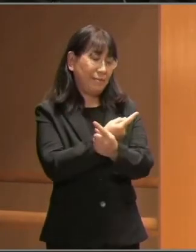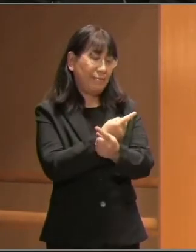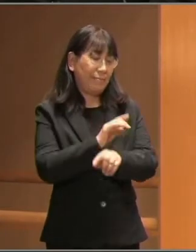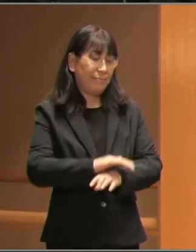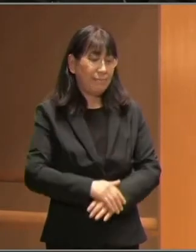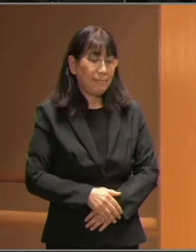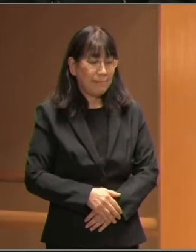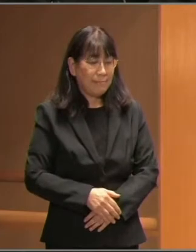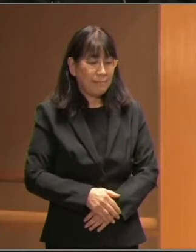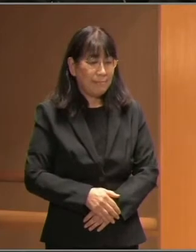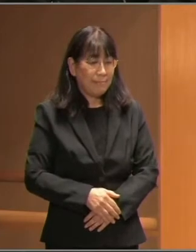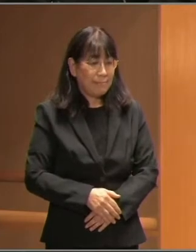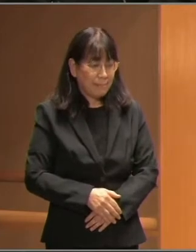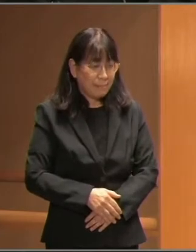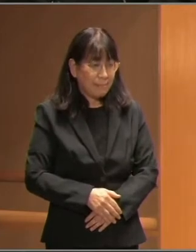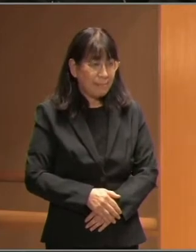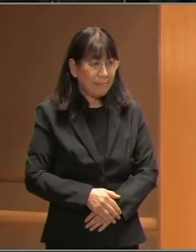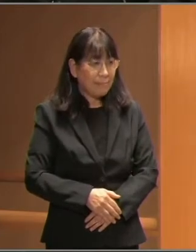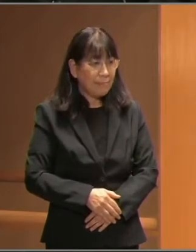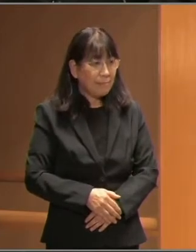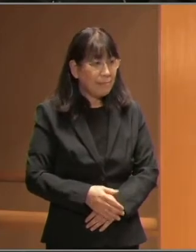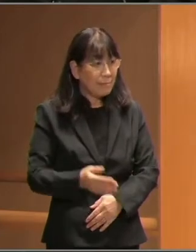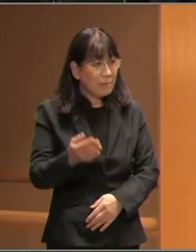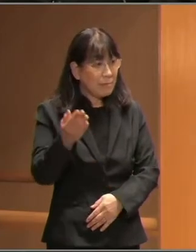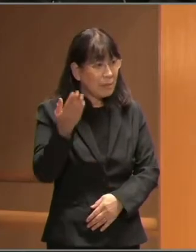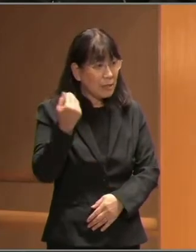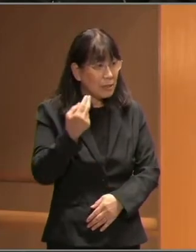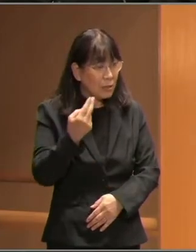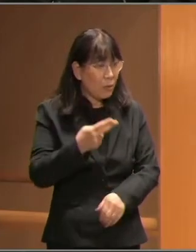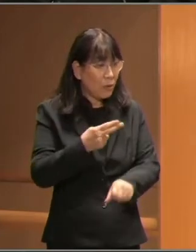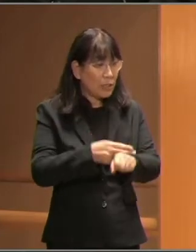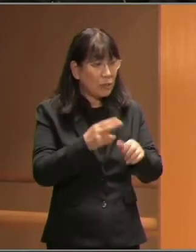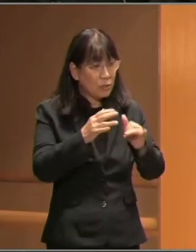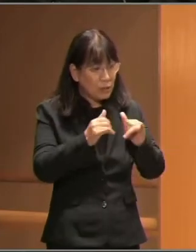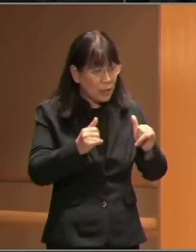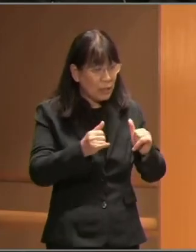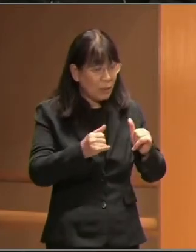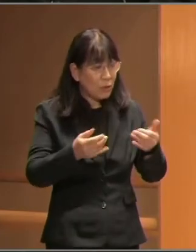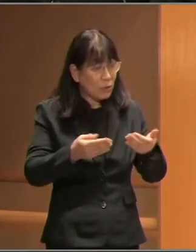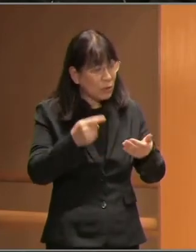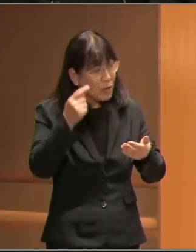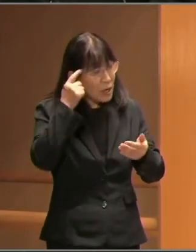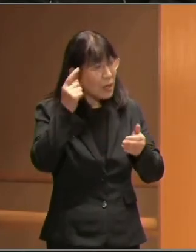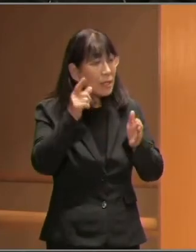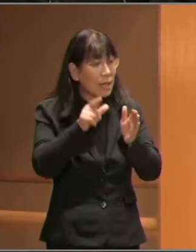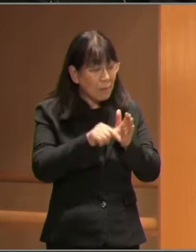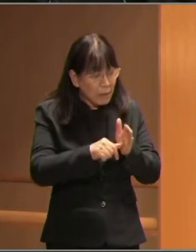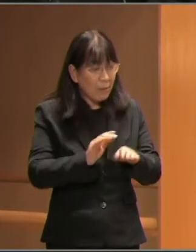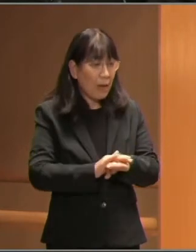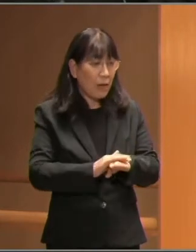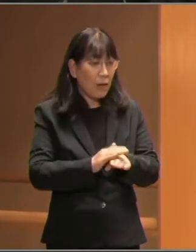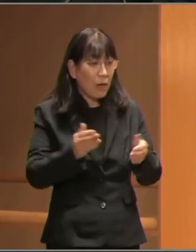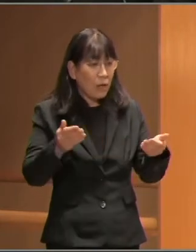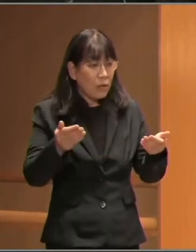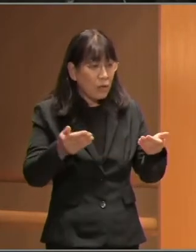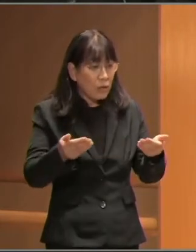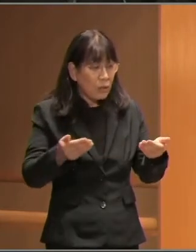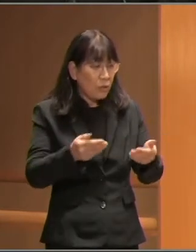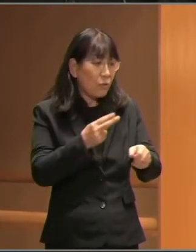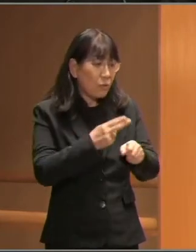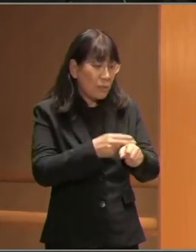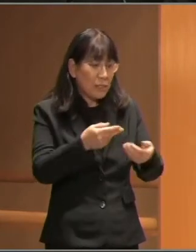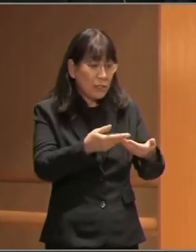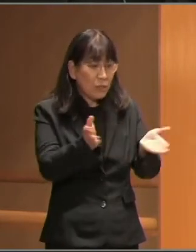the votive objects and furniture and accessories are being replaced. And